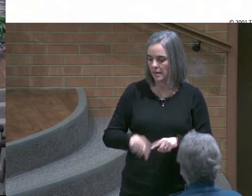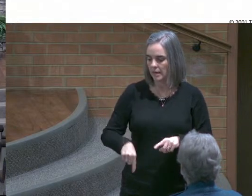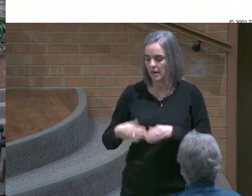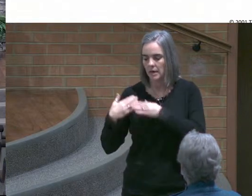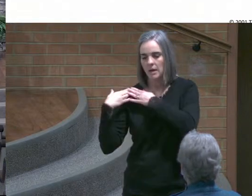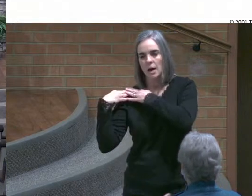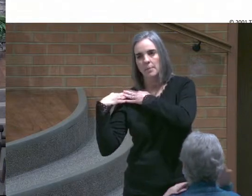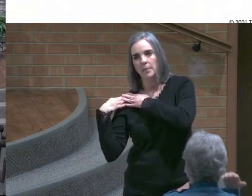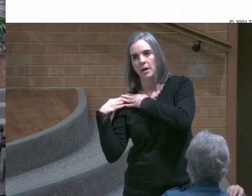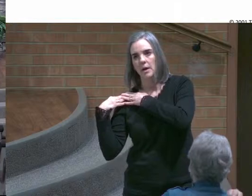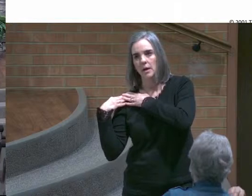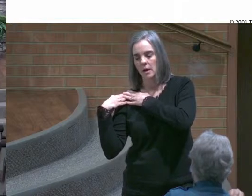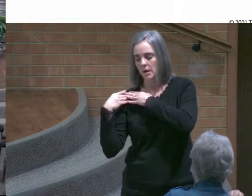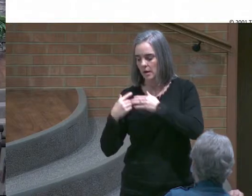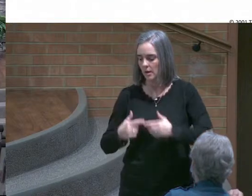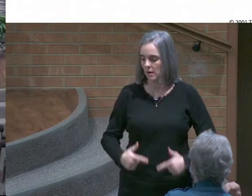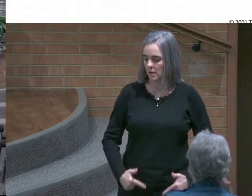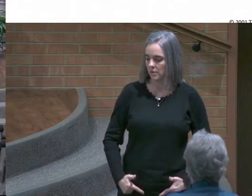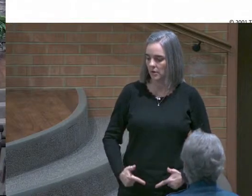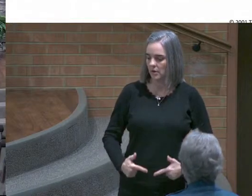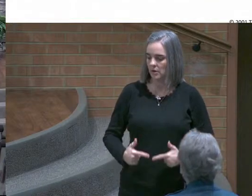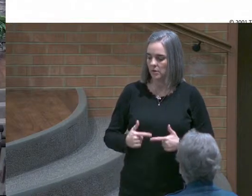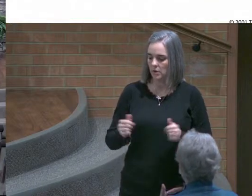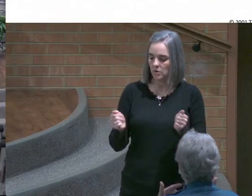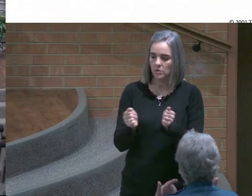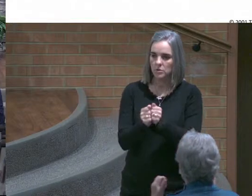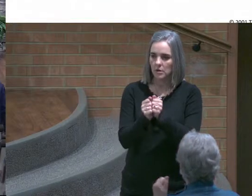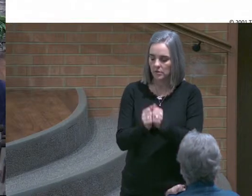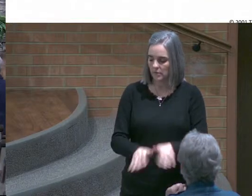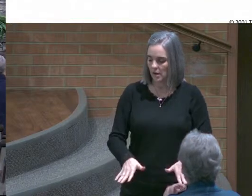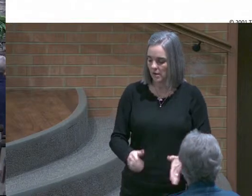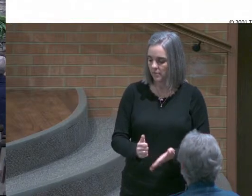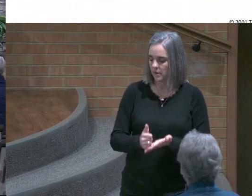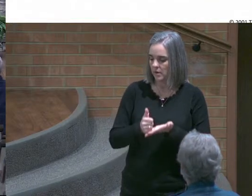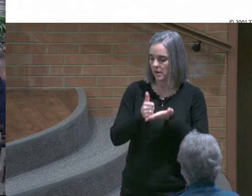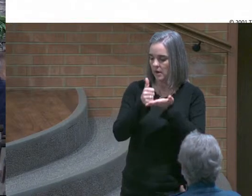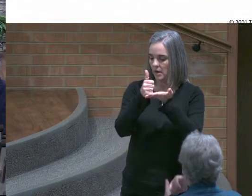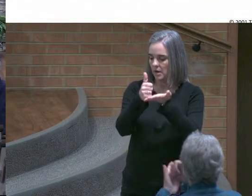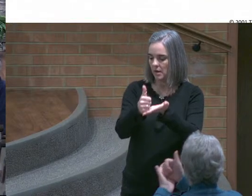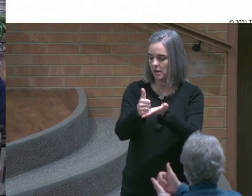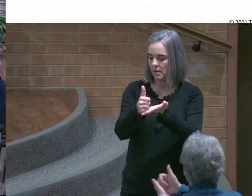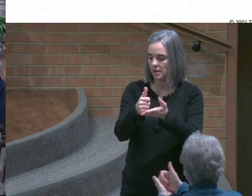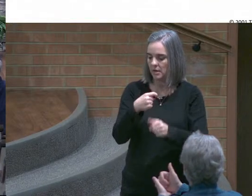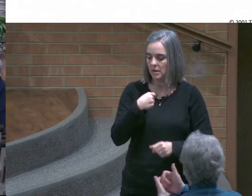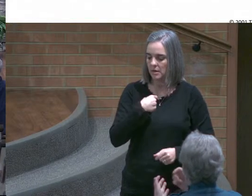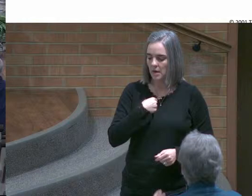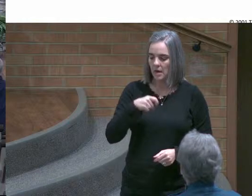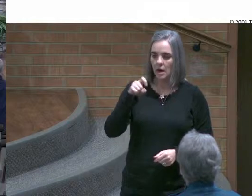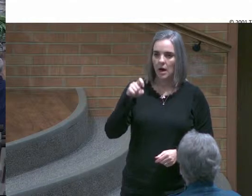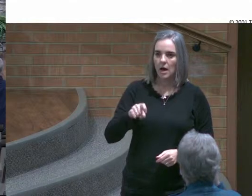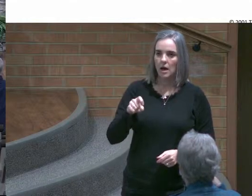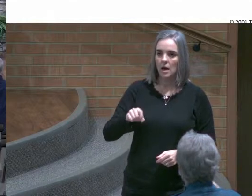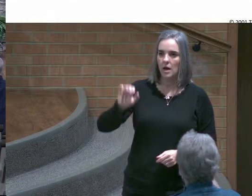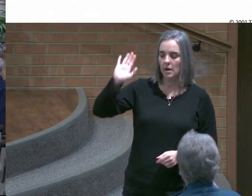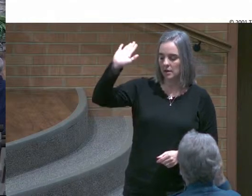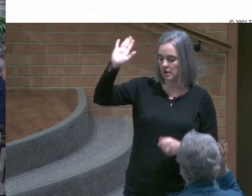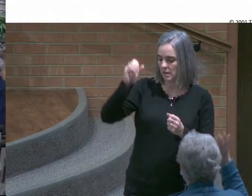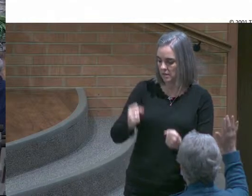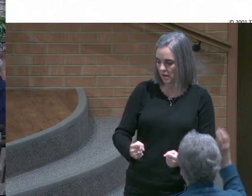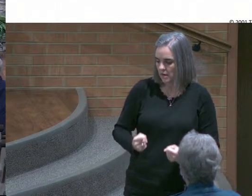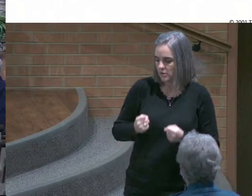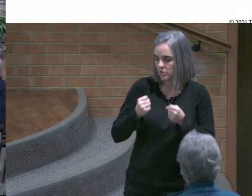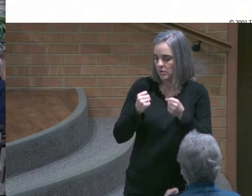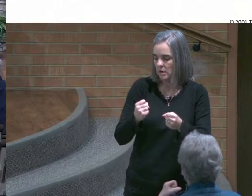alone. I cannot bear the loads of life unaided.